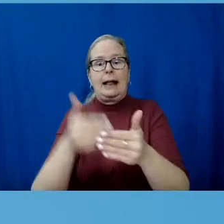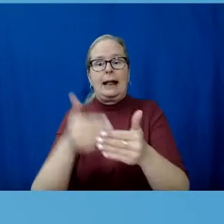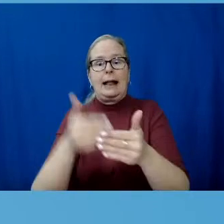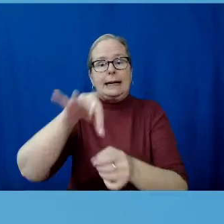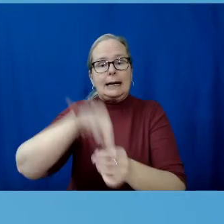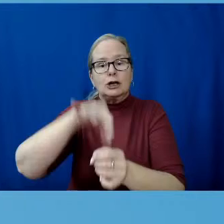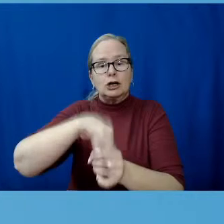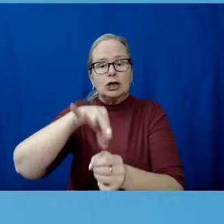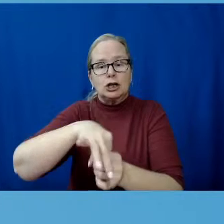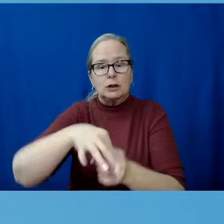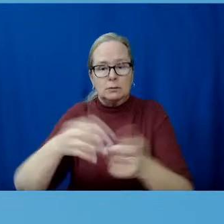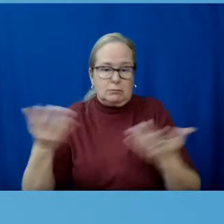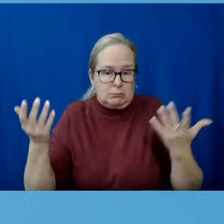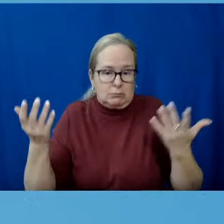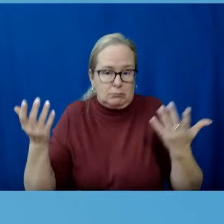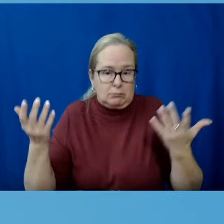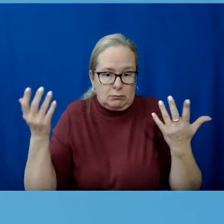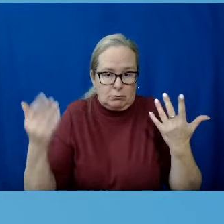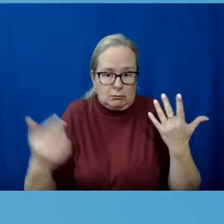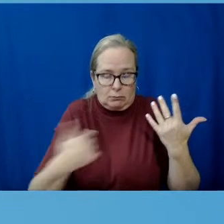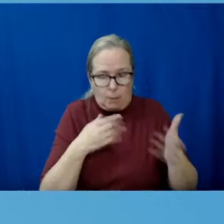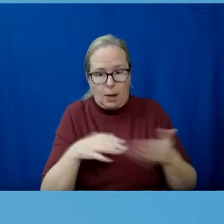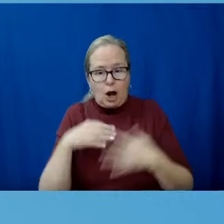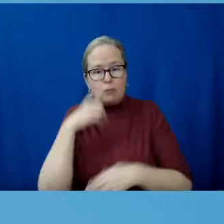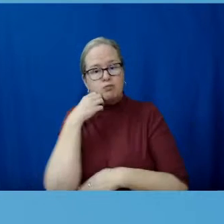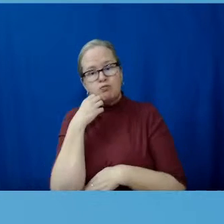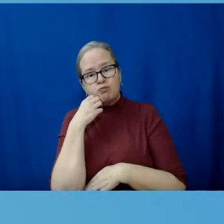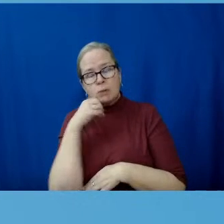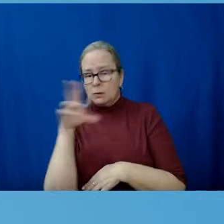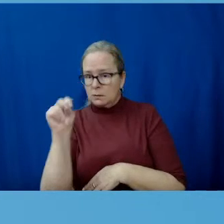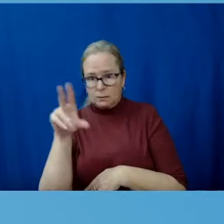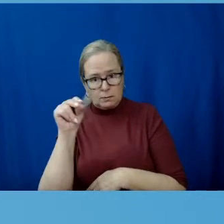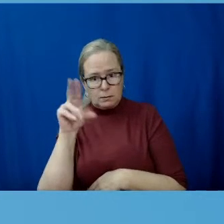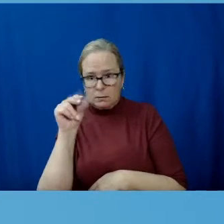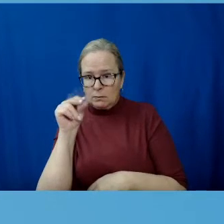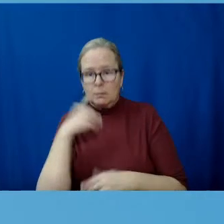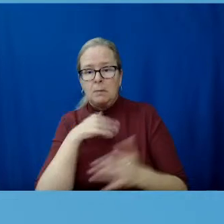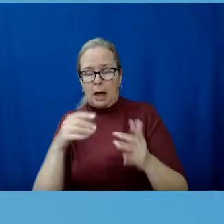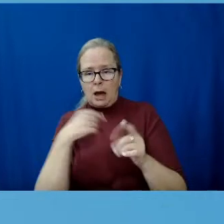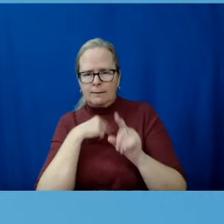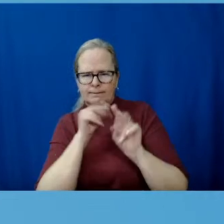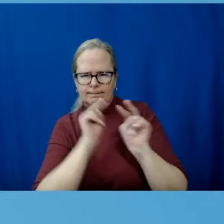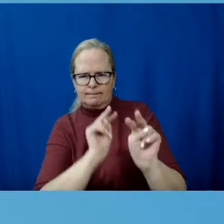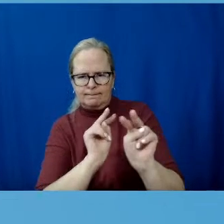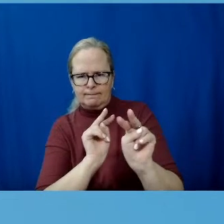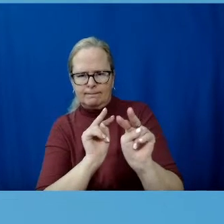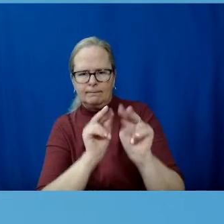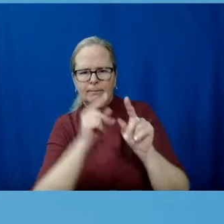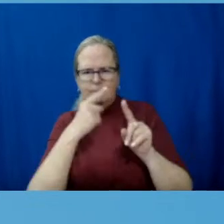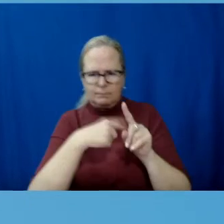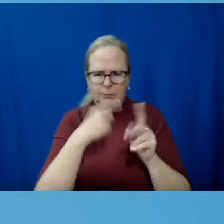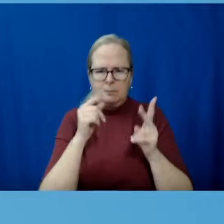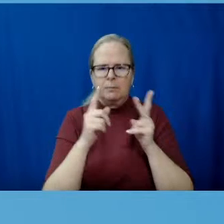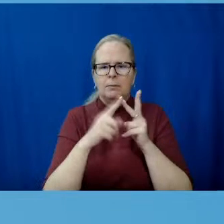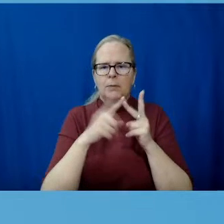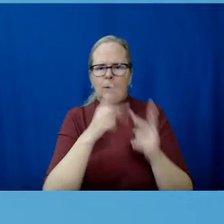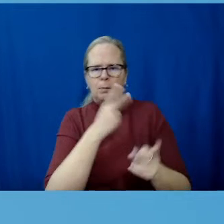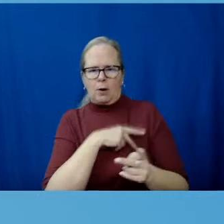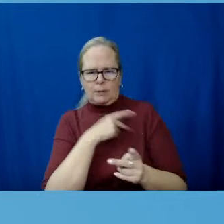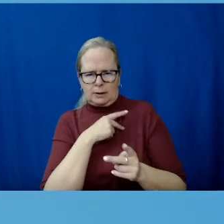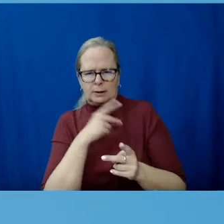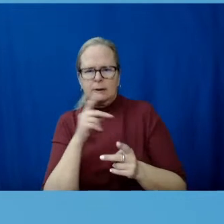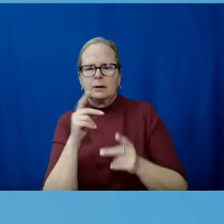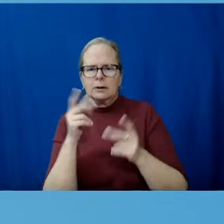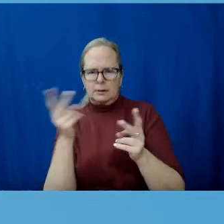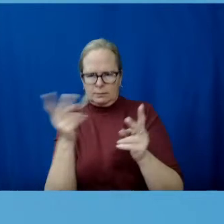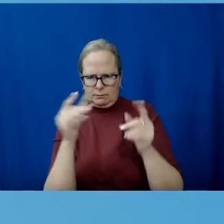Hardcastle drive around Alberta talking to people about healthcare and health policy and the kind of you should want in the 21st